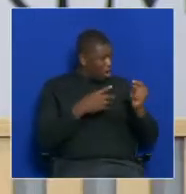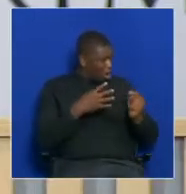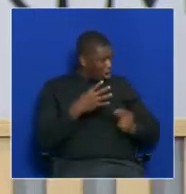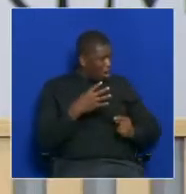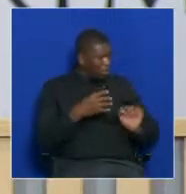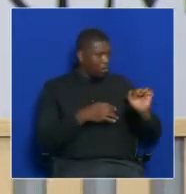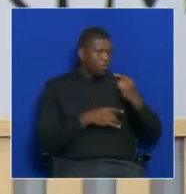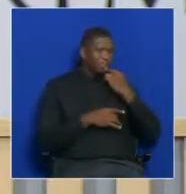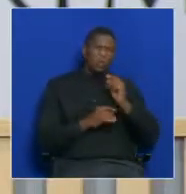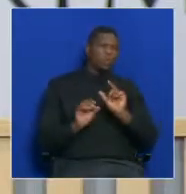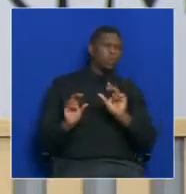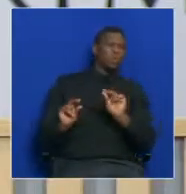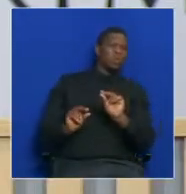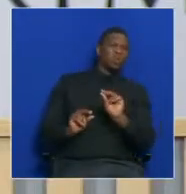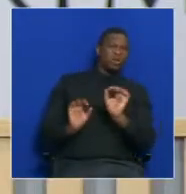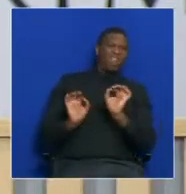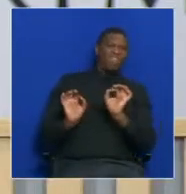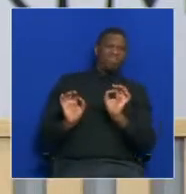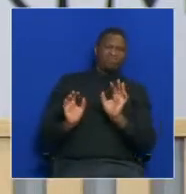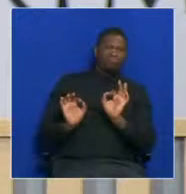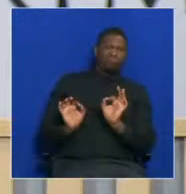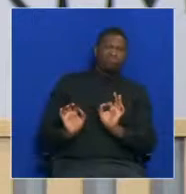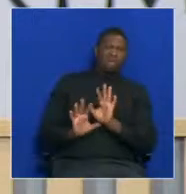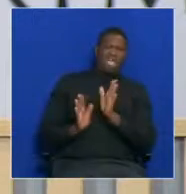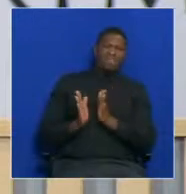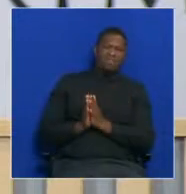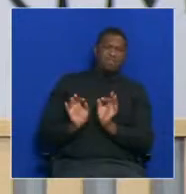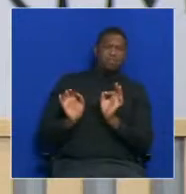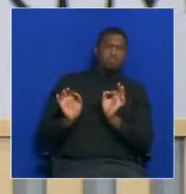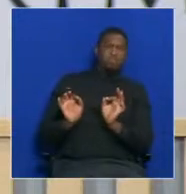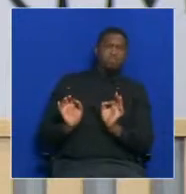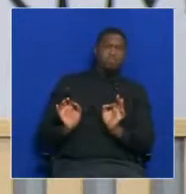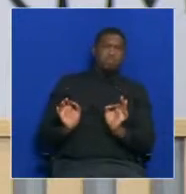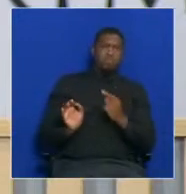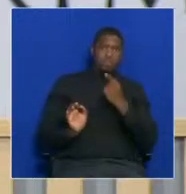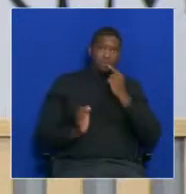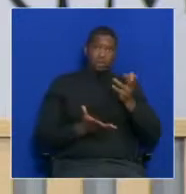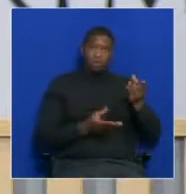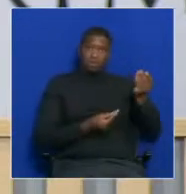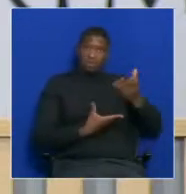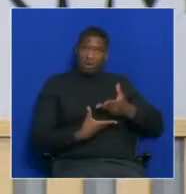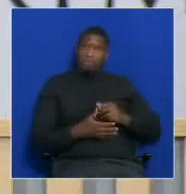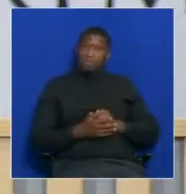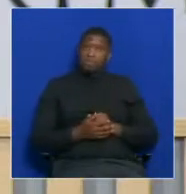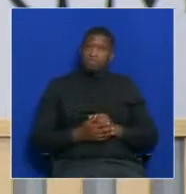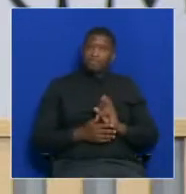like that. Everything, it's on board. And